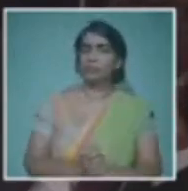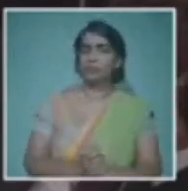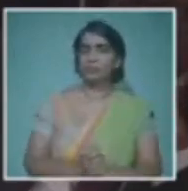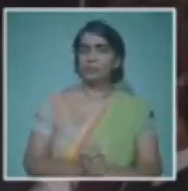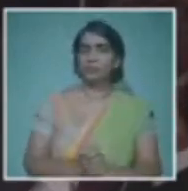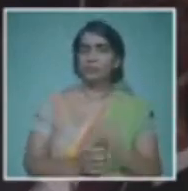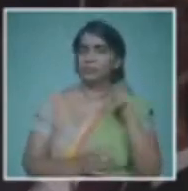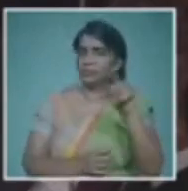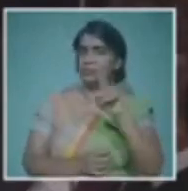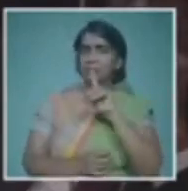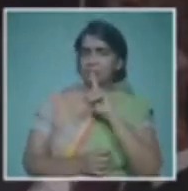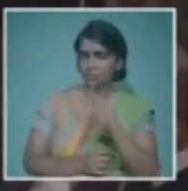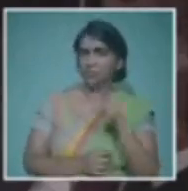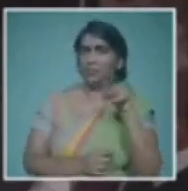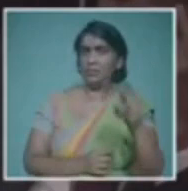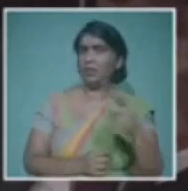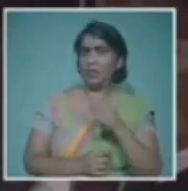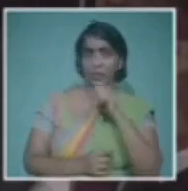ran away.